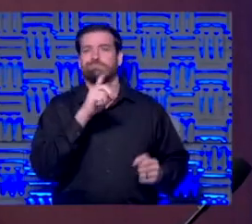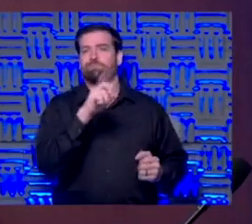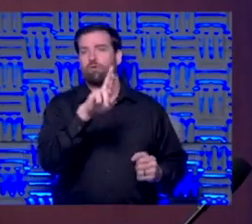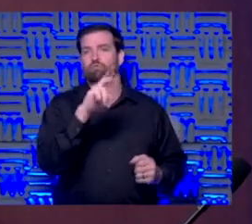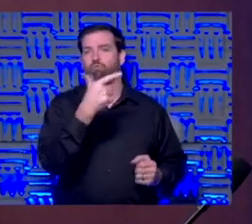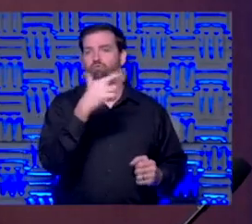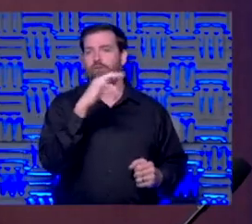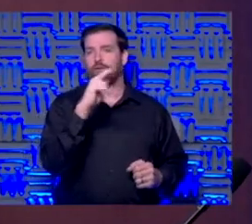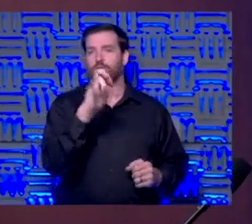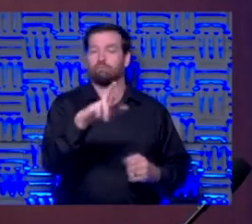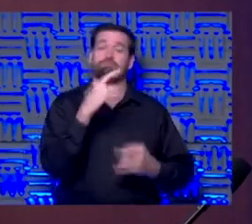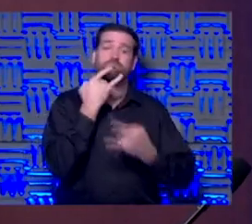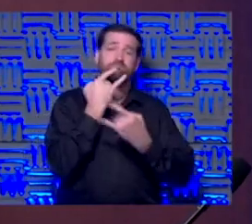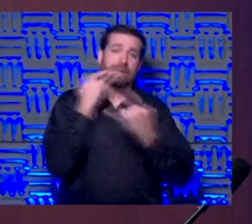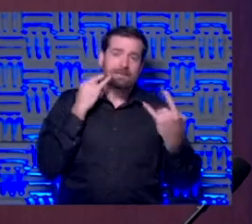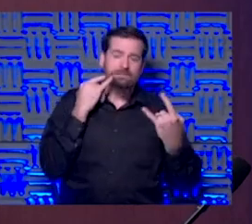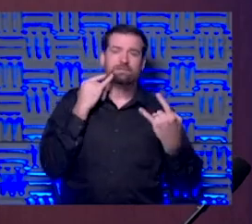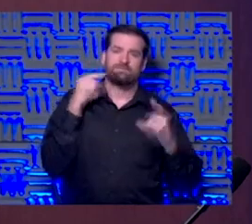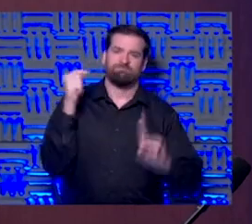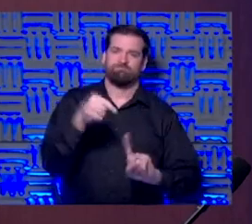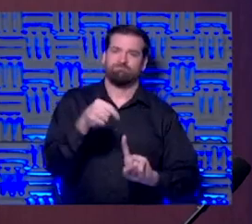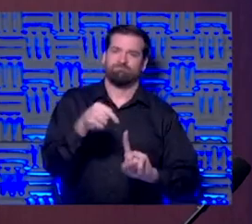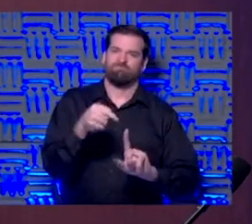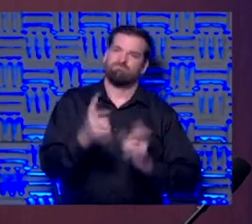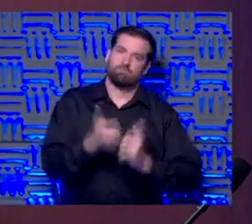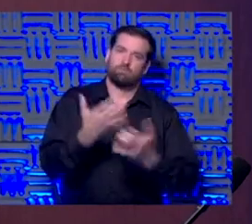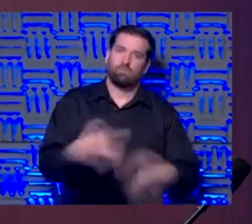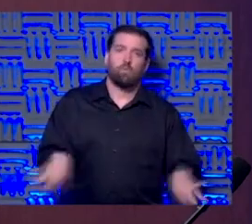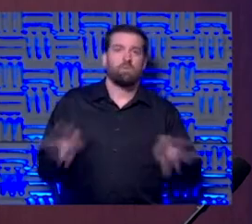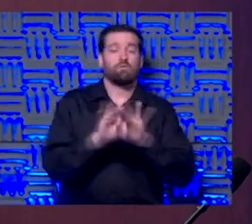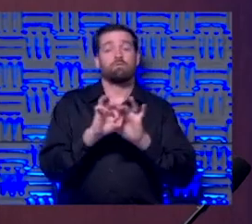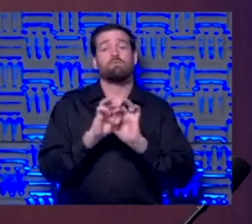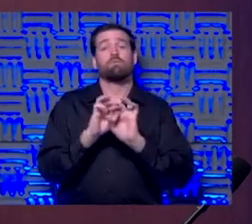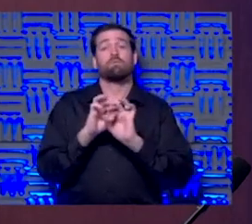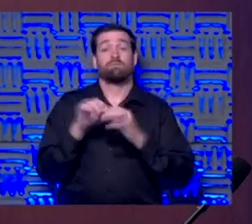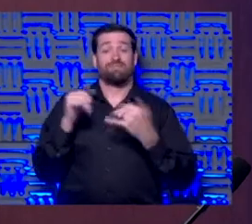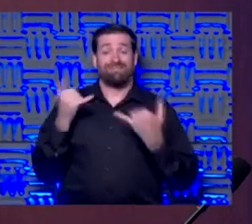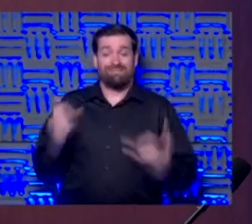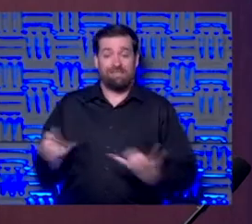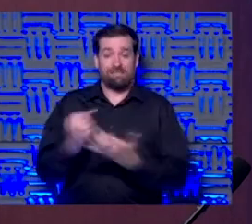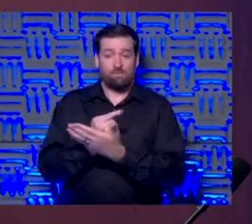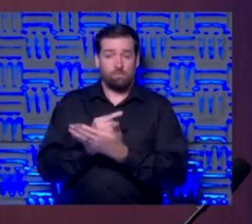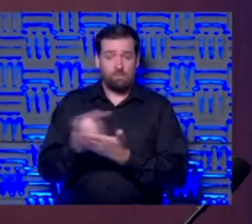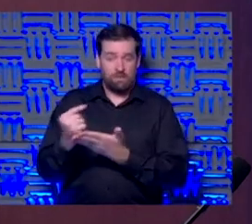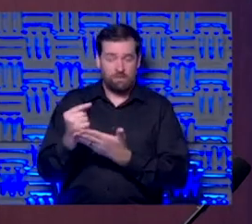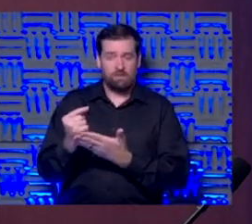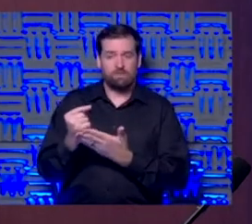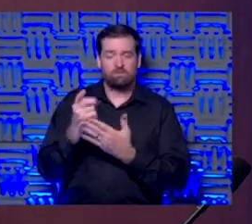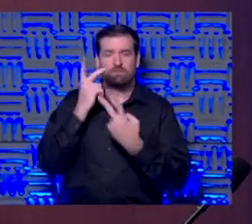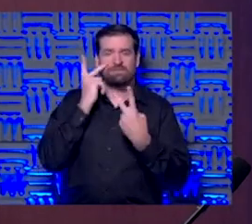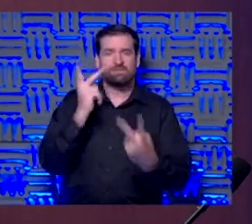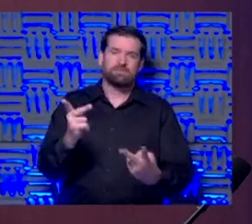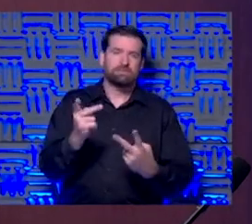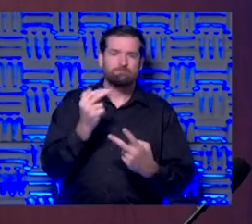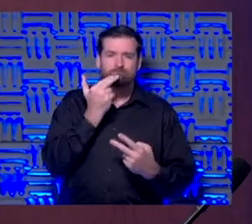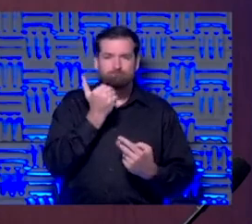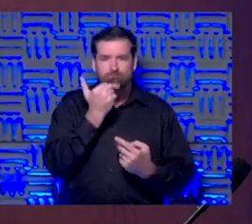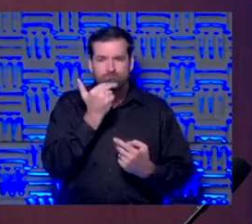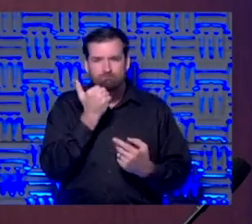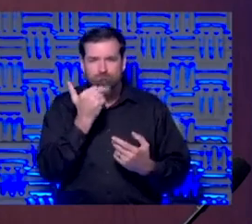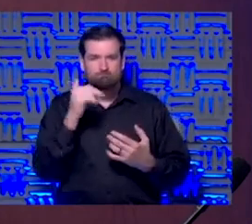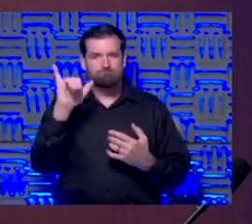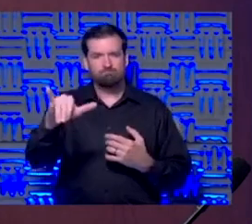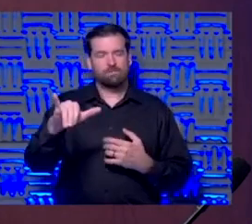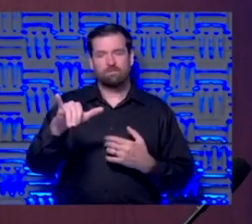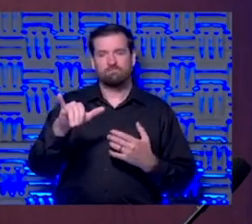said. Mask wearing is the way to go. And I think that, you know, just this week, we're seeing just a tiny bit of that